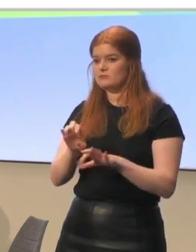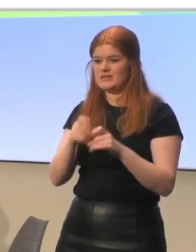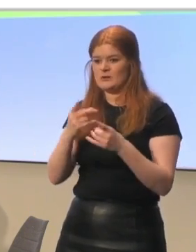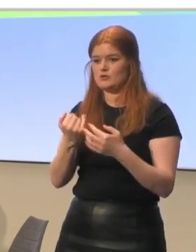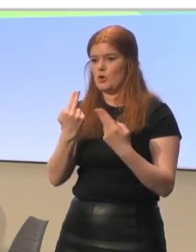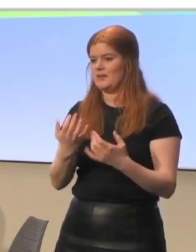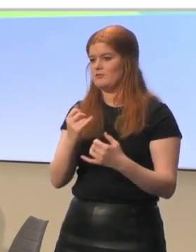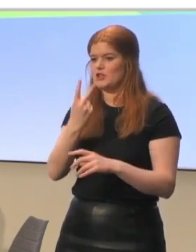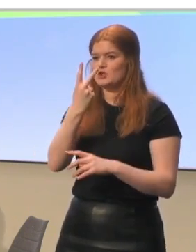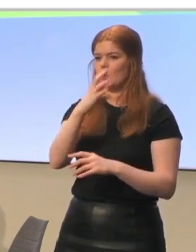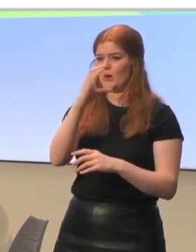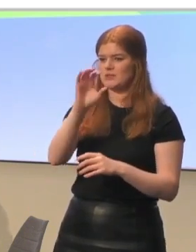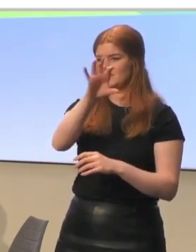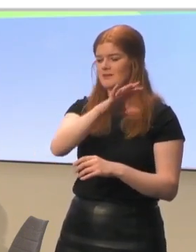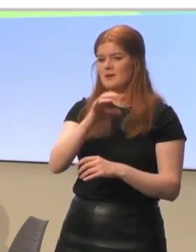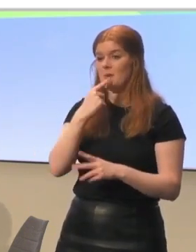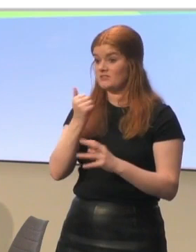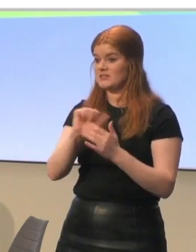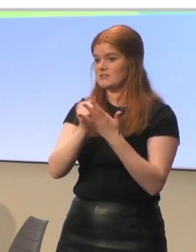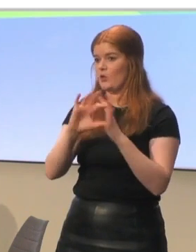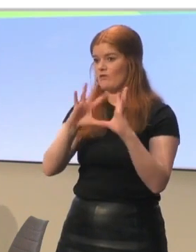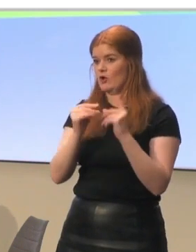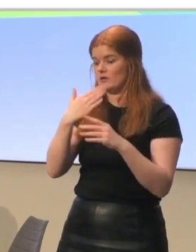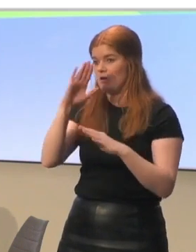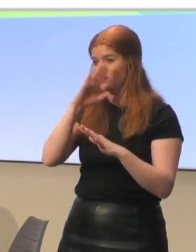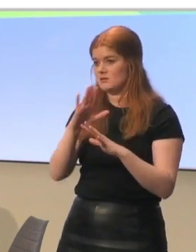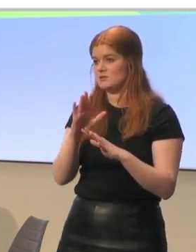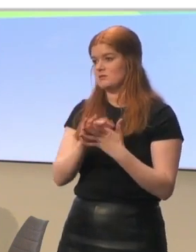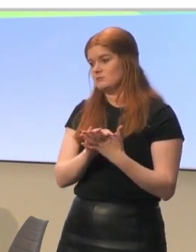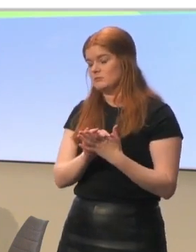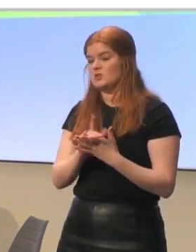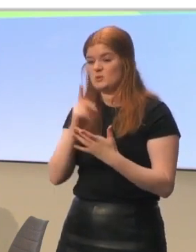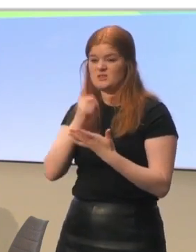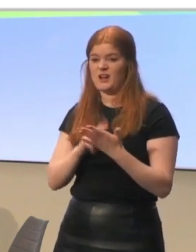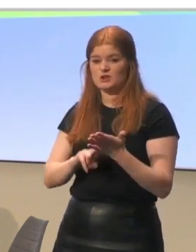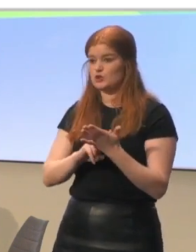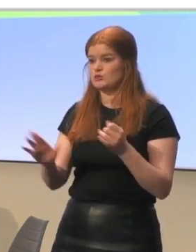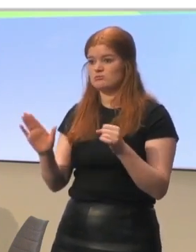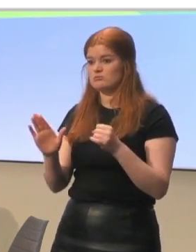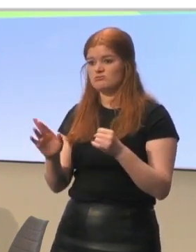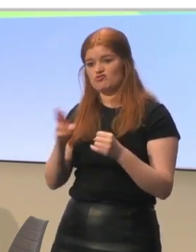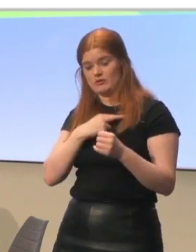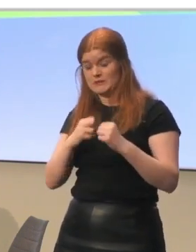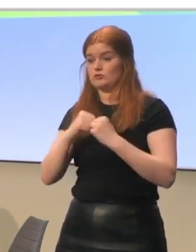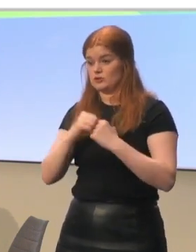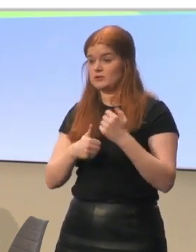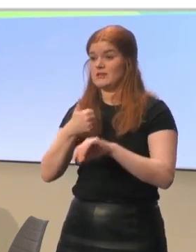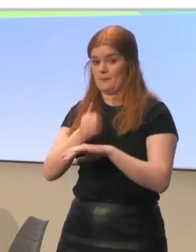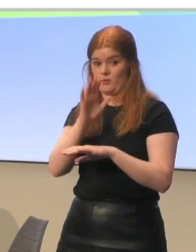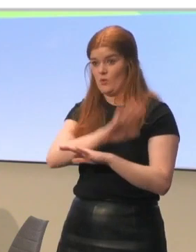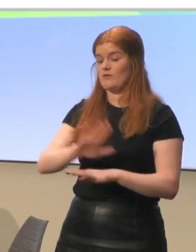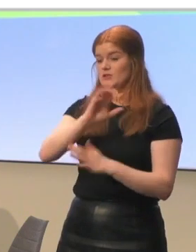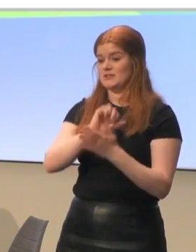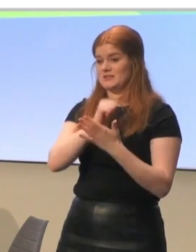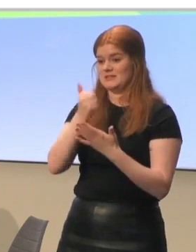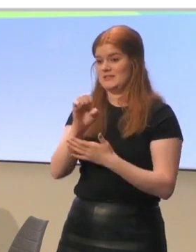into 2 counties, but there are 16 of them in the country. So it was decided to have a REALT structure across those